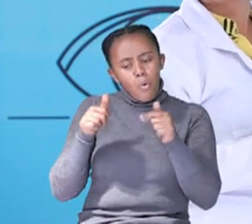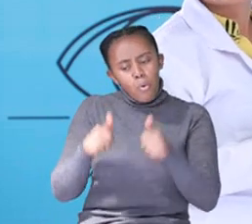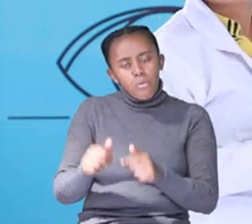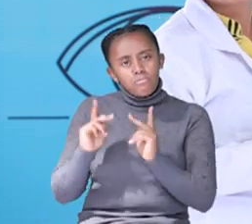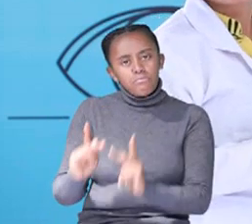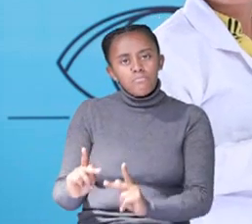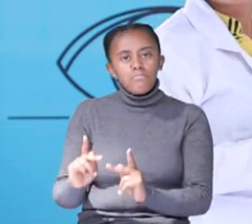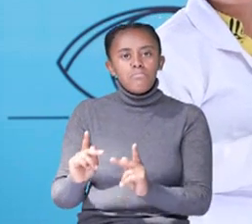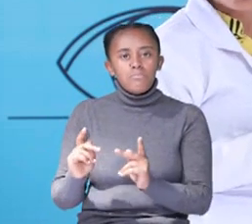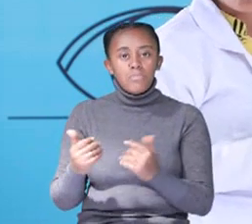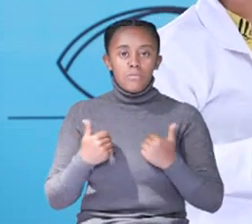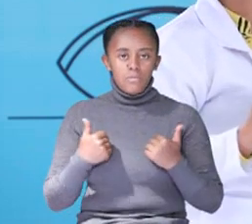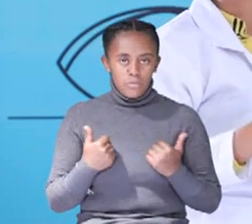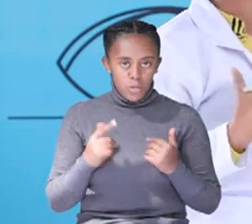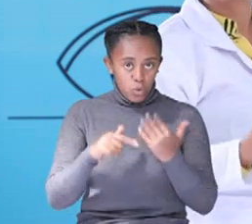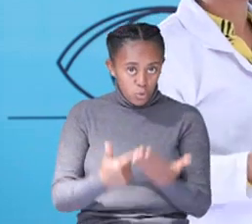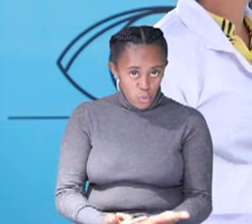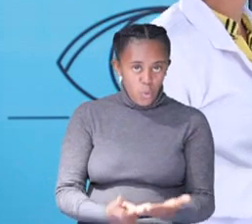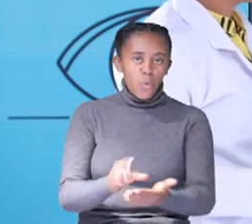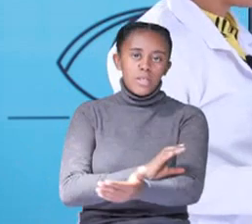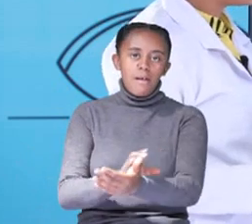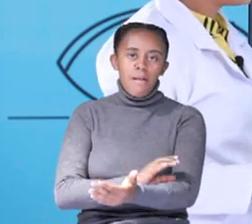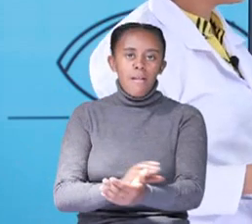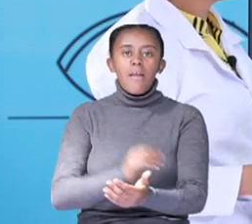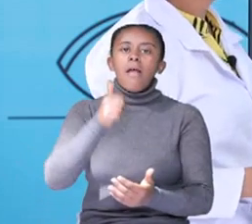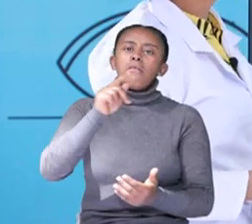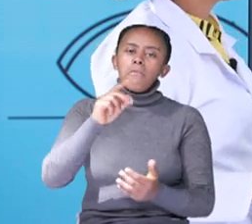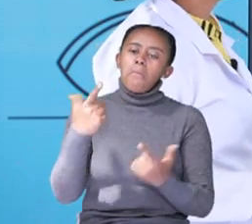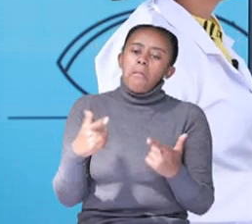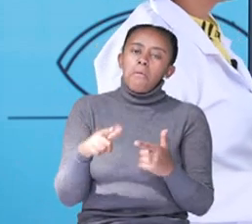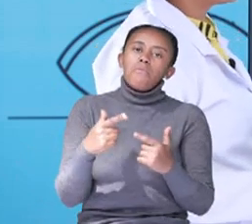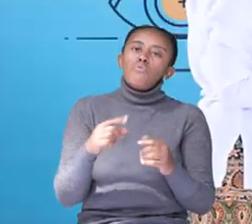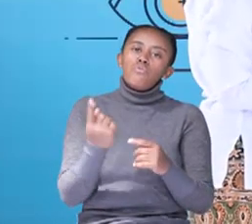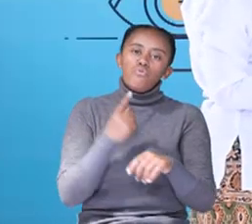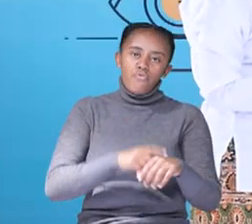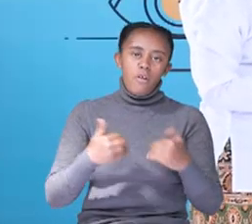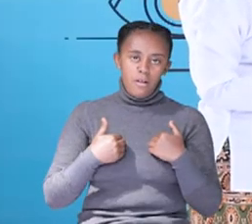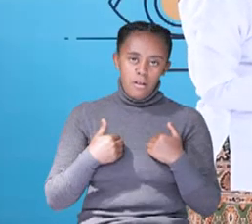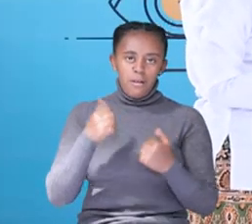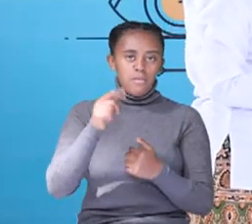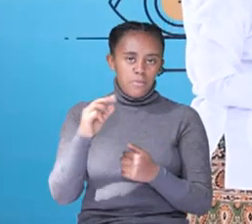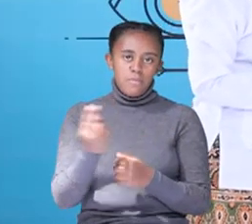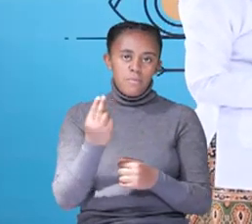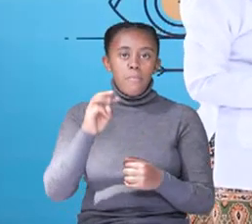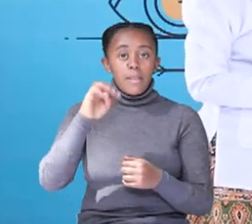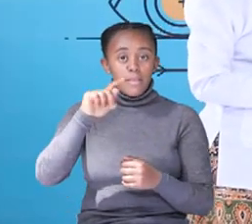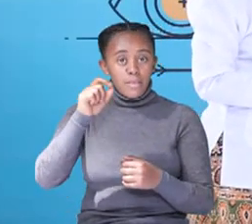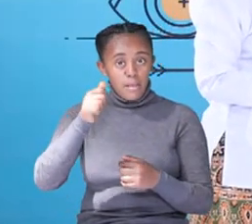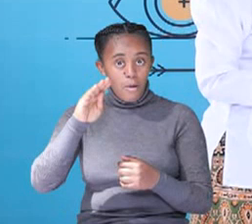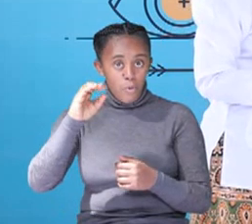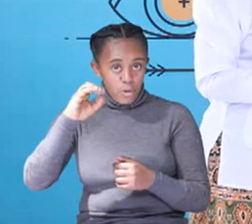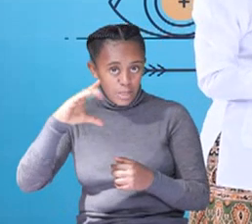in the cytoplasm. So cells can use ATP for their metabolic